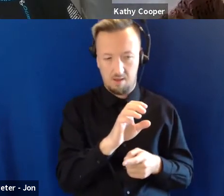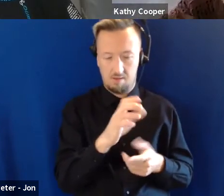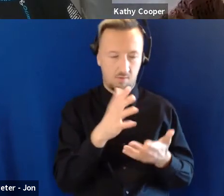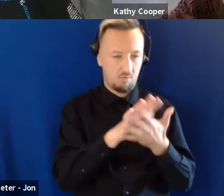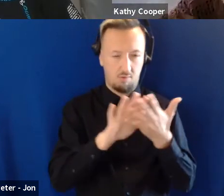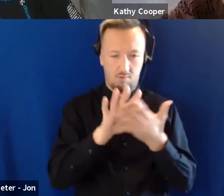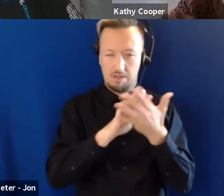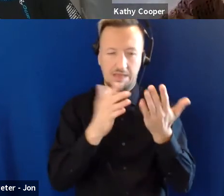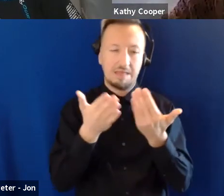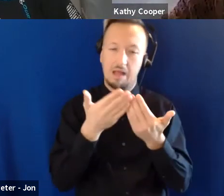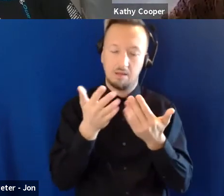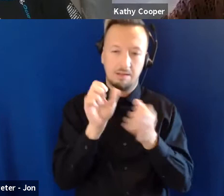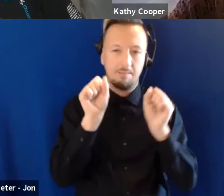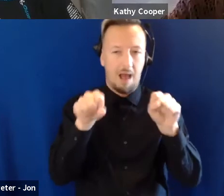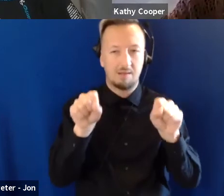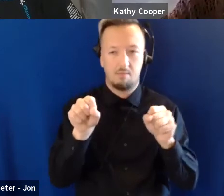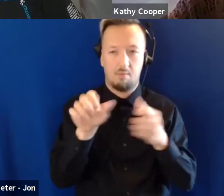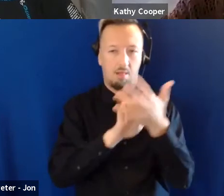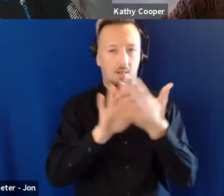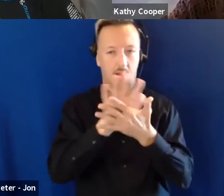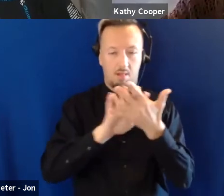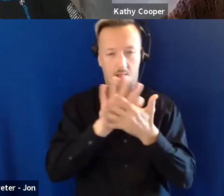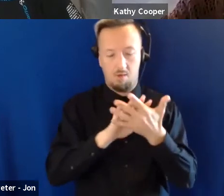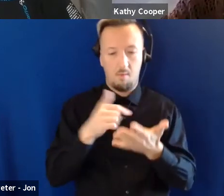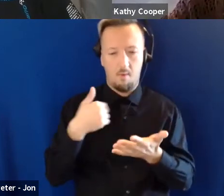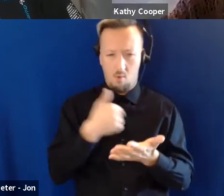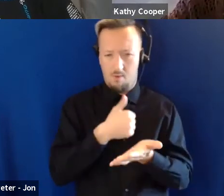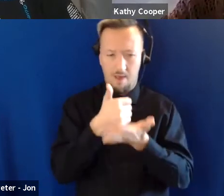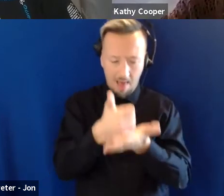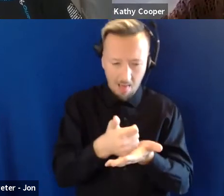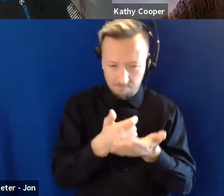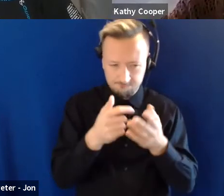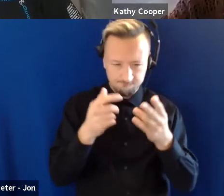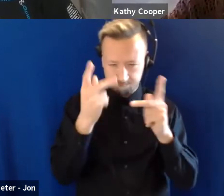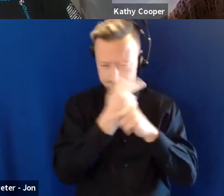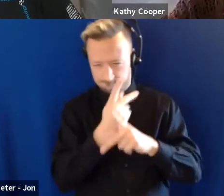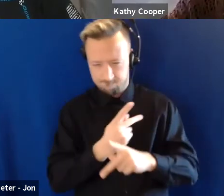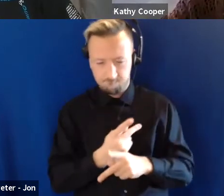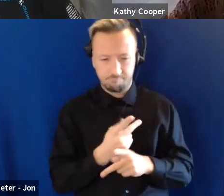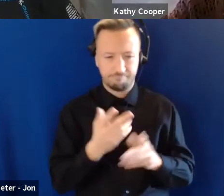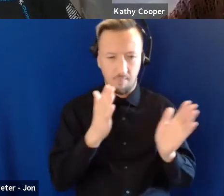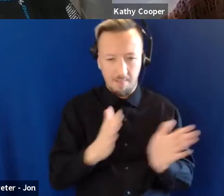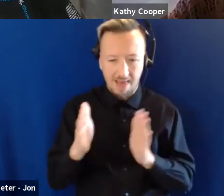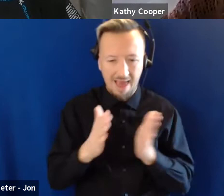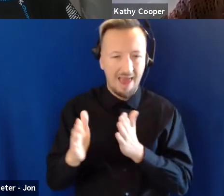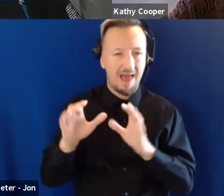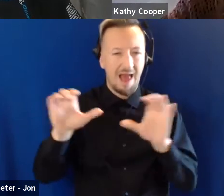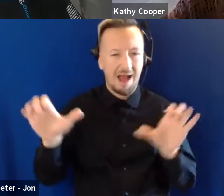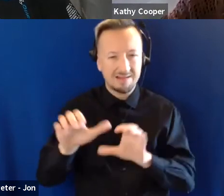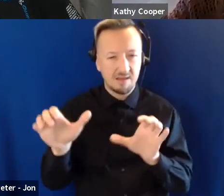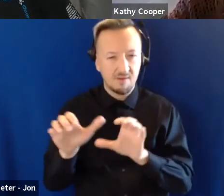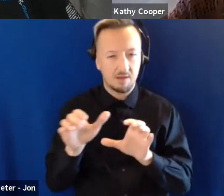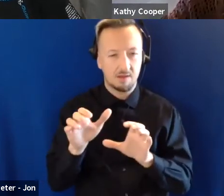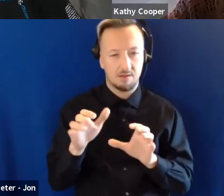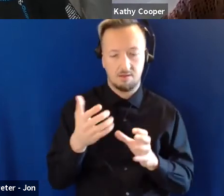convoluted how it can be done, but we have to help with it. Coordinating activities, and that can mean so many different